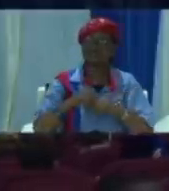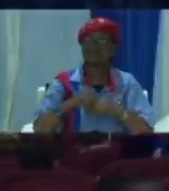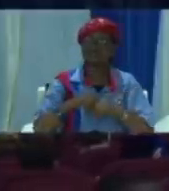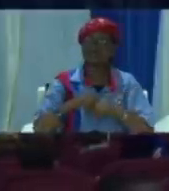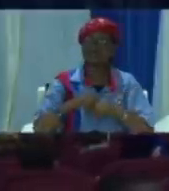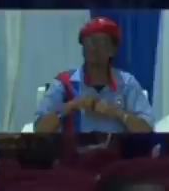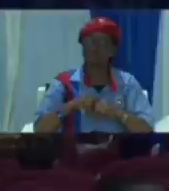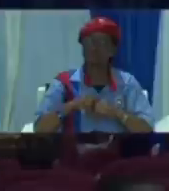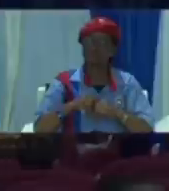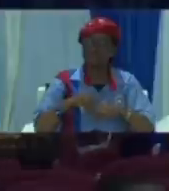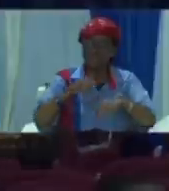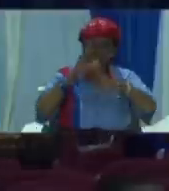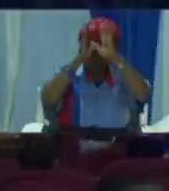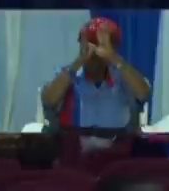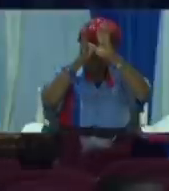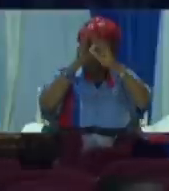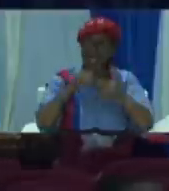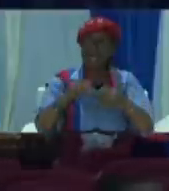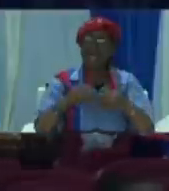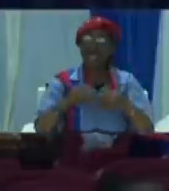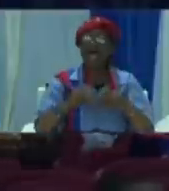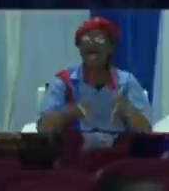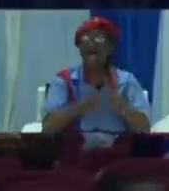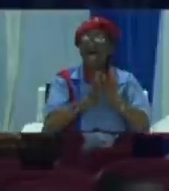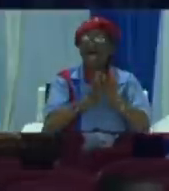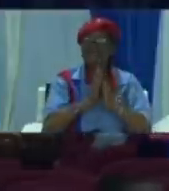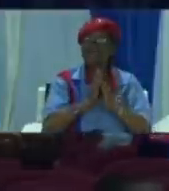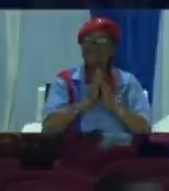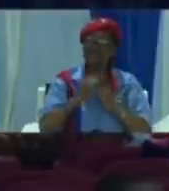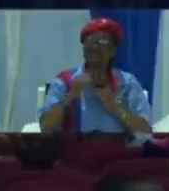Daddy has only one prayer.